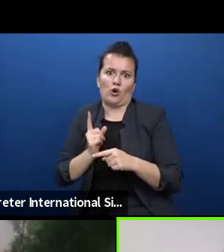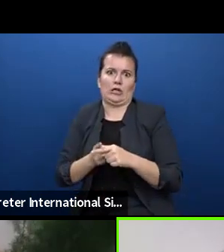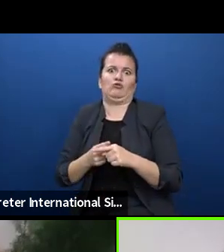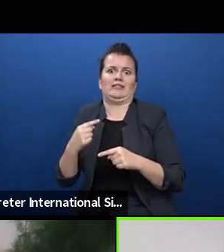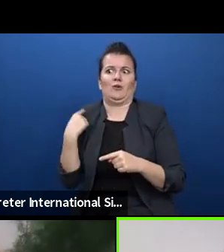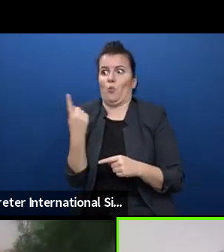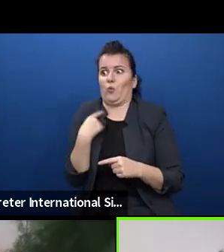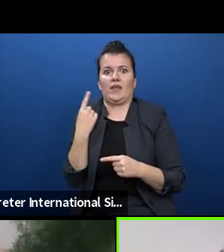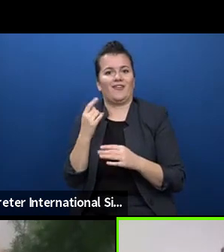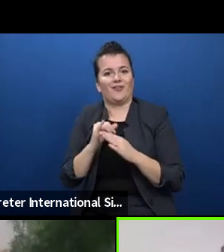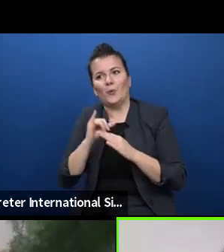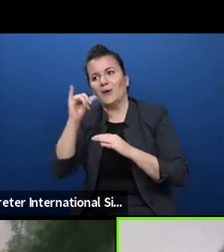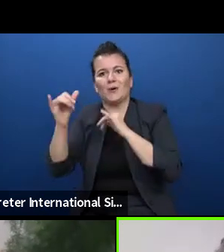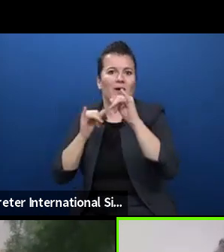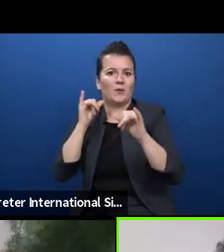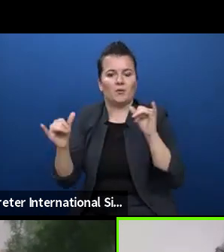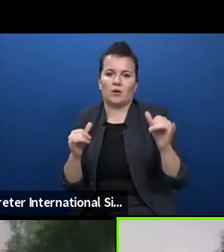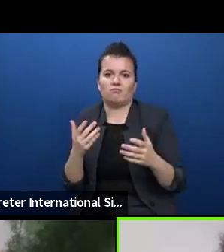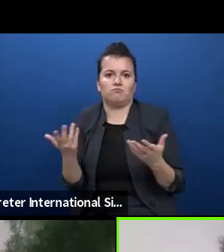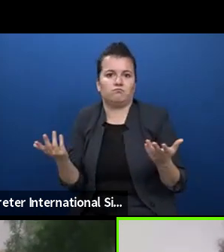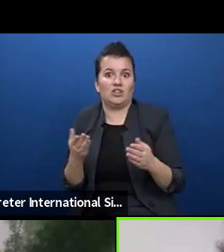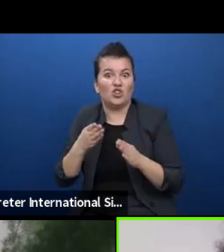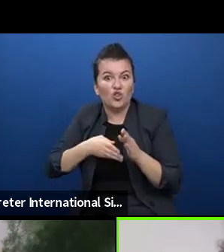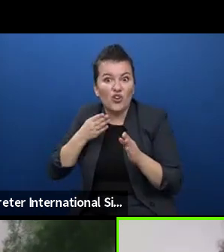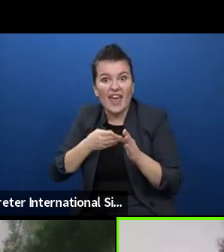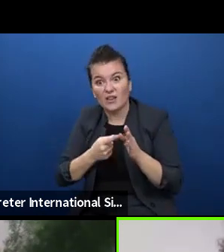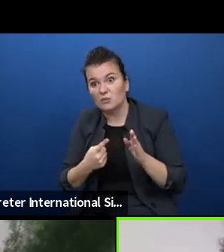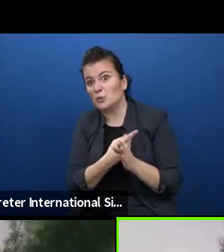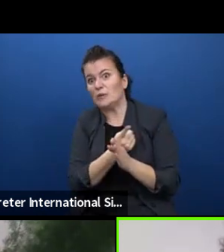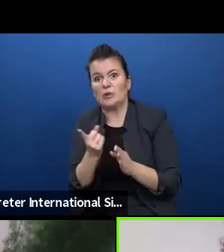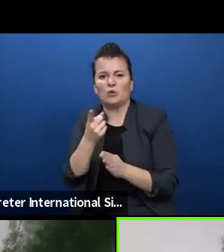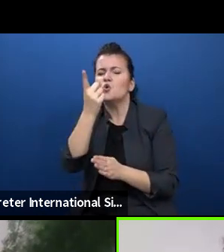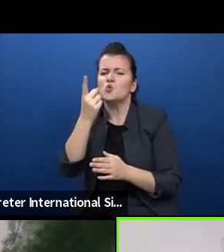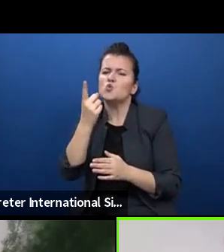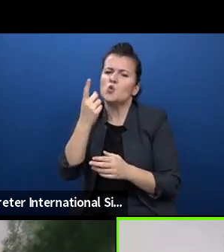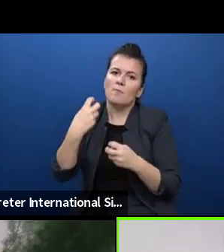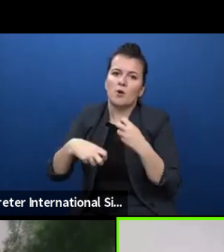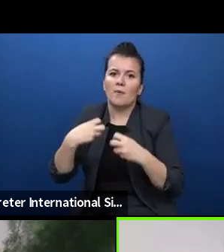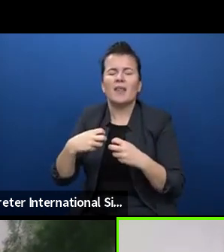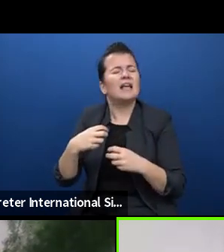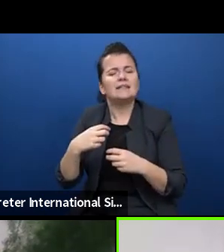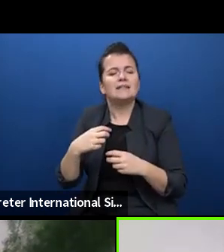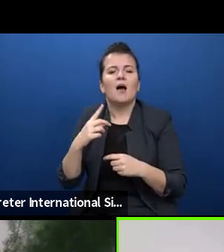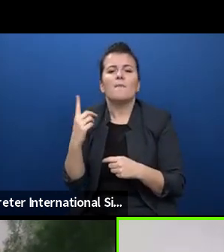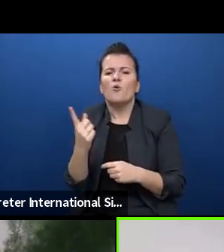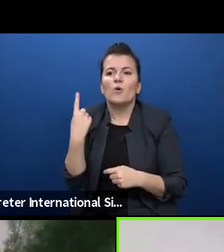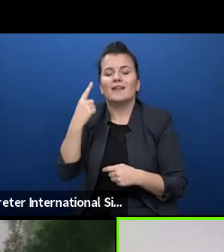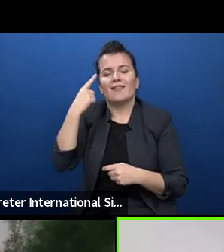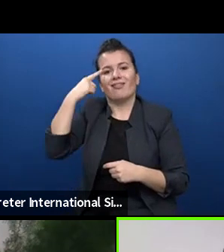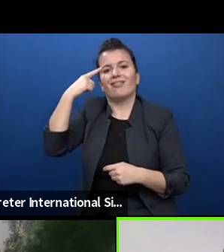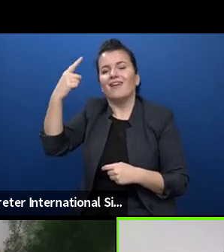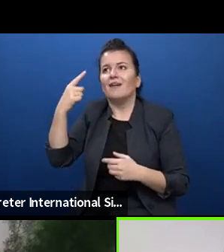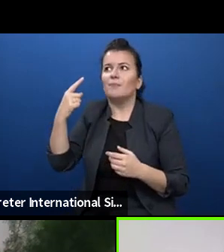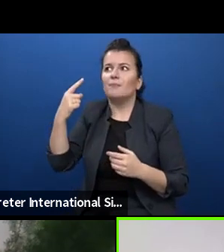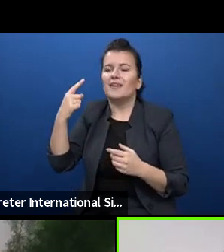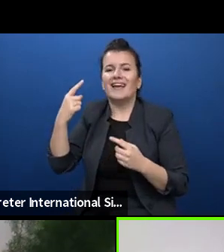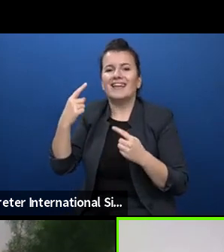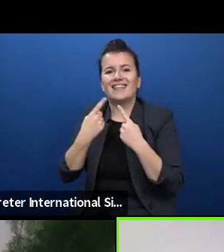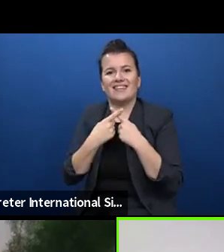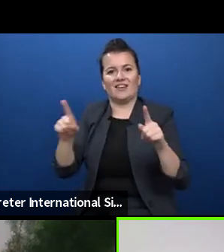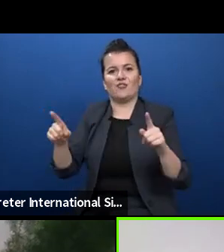a production from Greece by train. And I think what we need to do is to really eliminate any non, any non